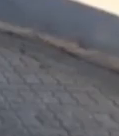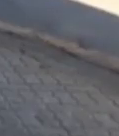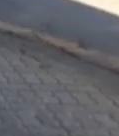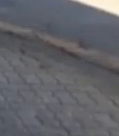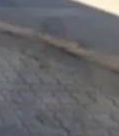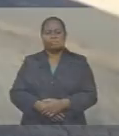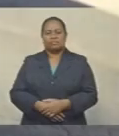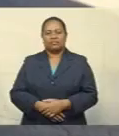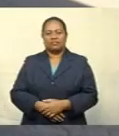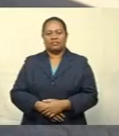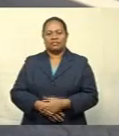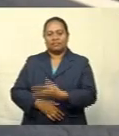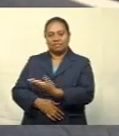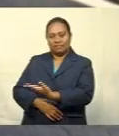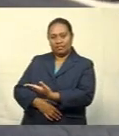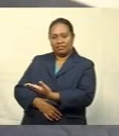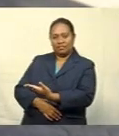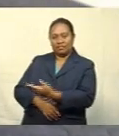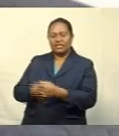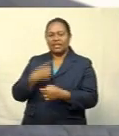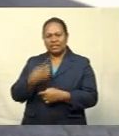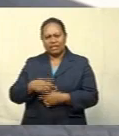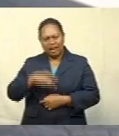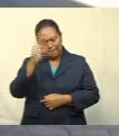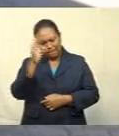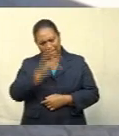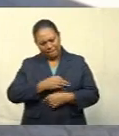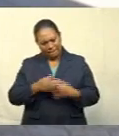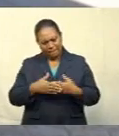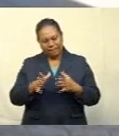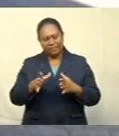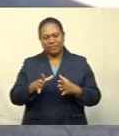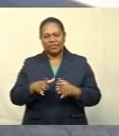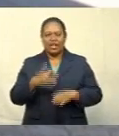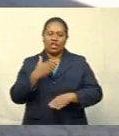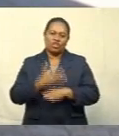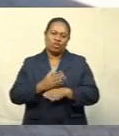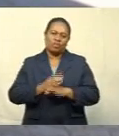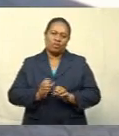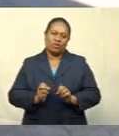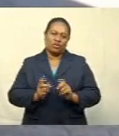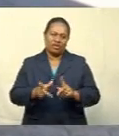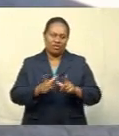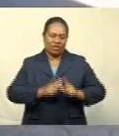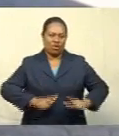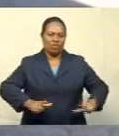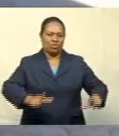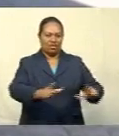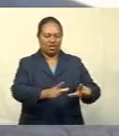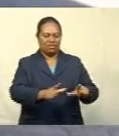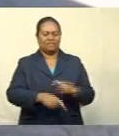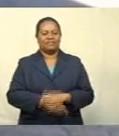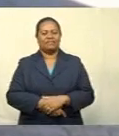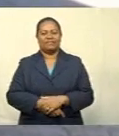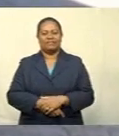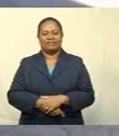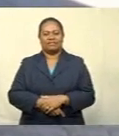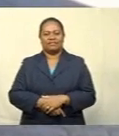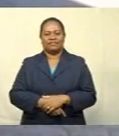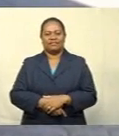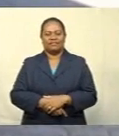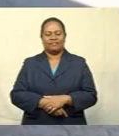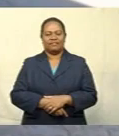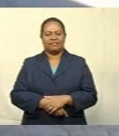I believe this would open up our job opportunities for our locals, because right now